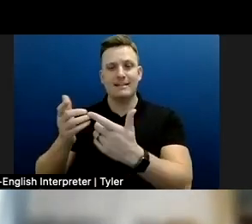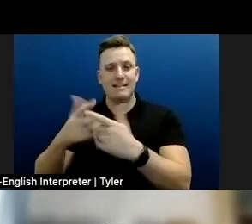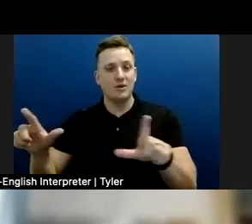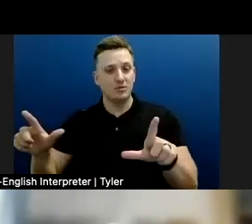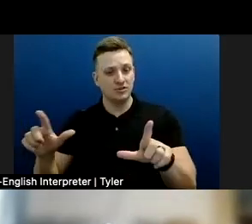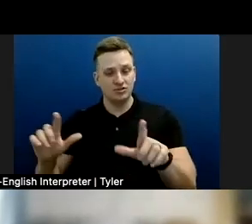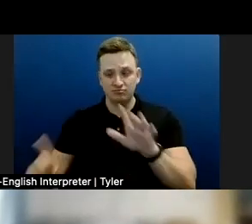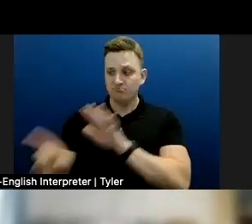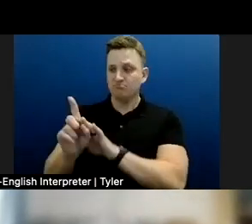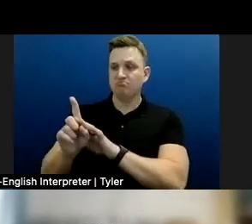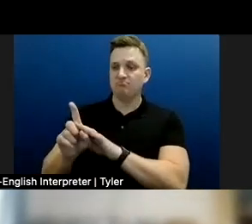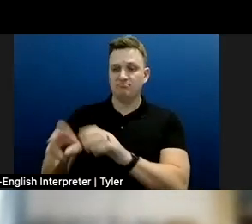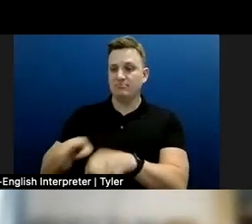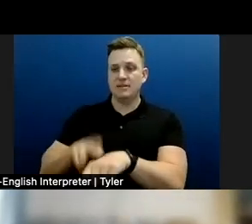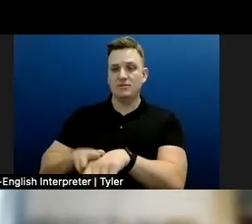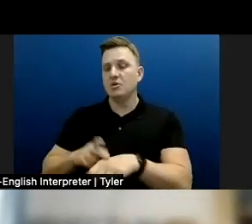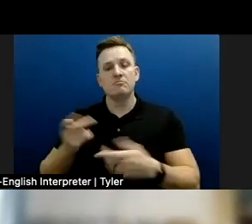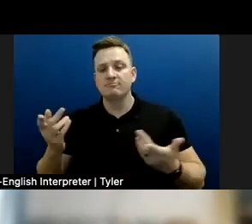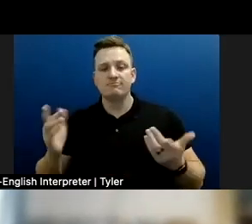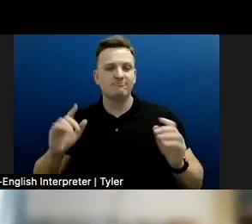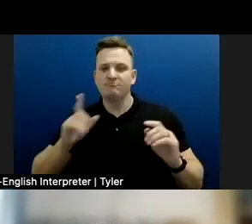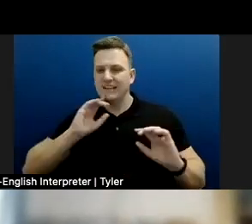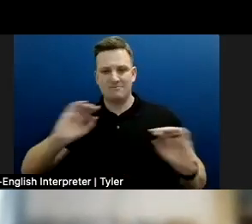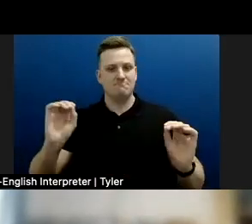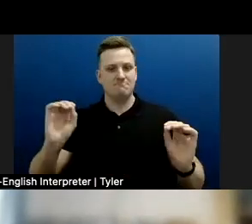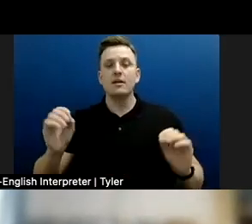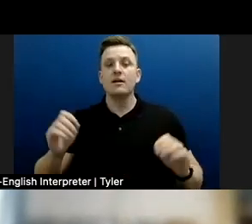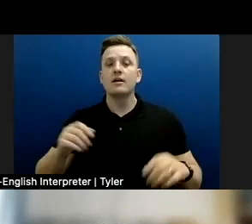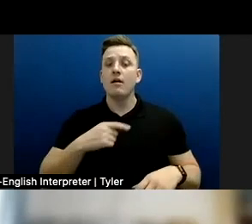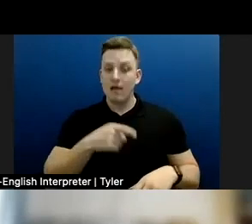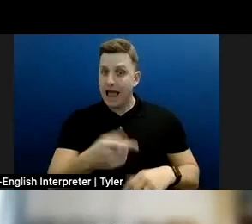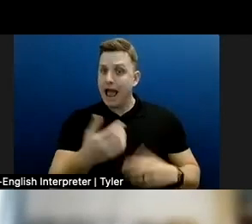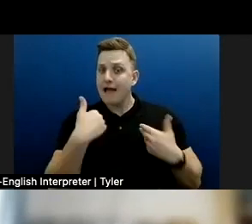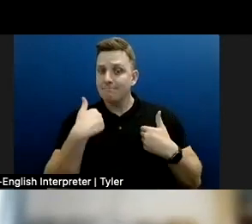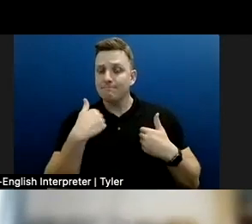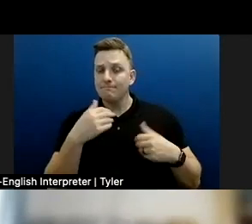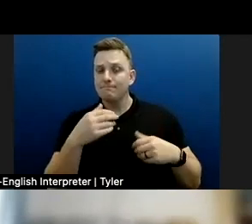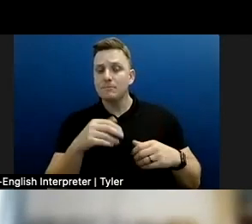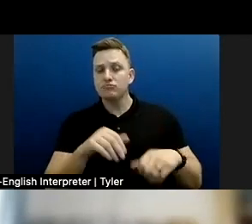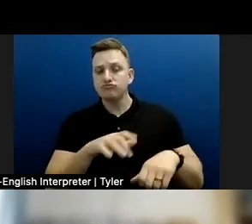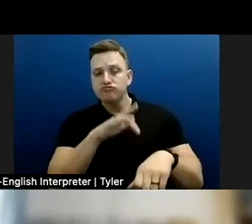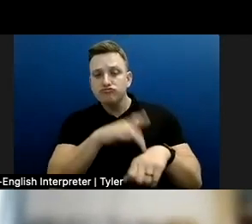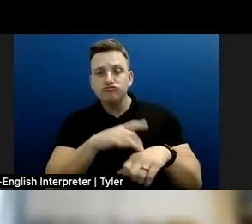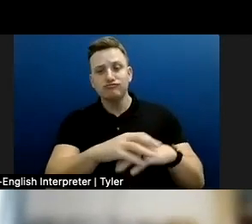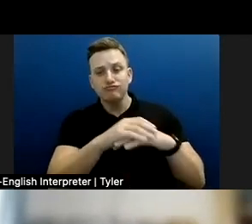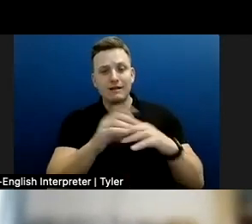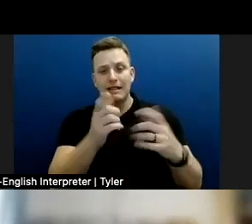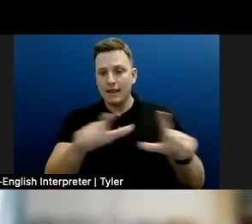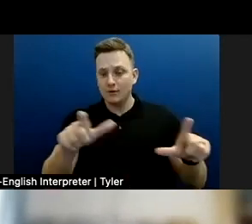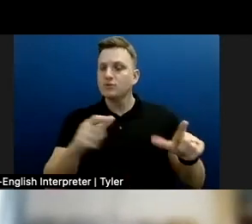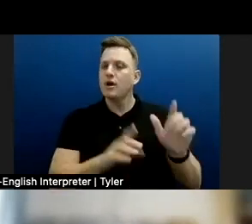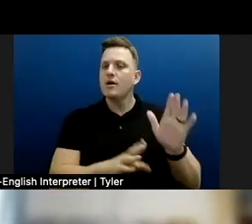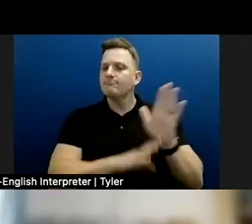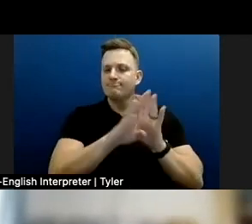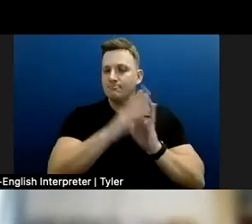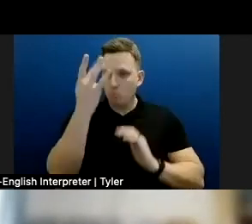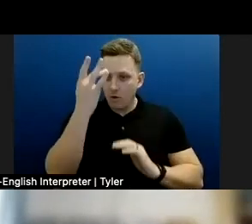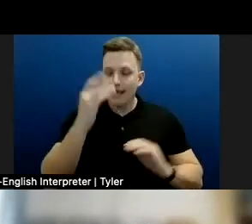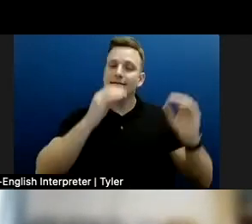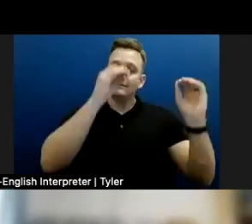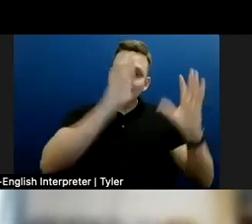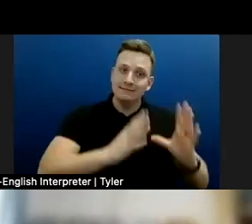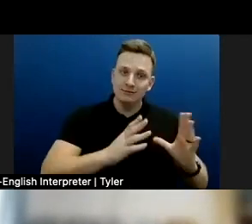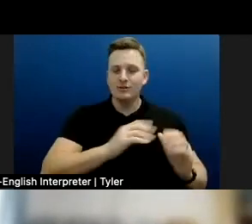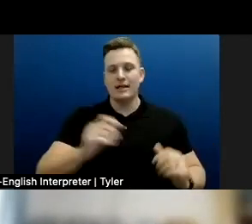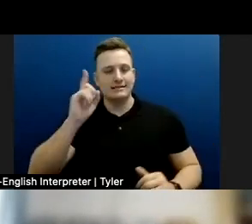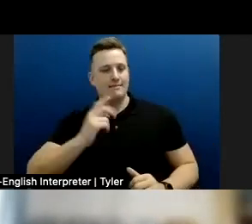and where they have developed, it will be because teachers and people with deaf blindness working together have